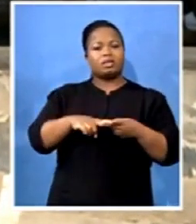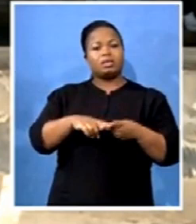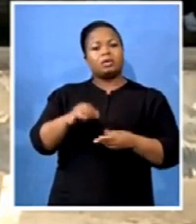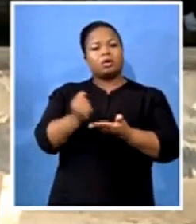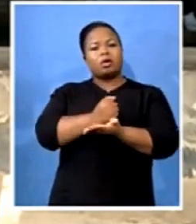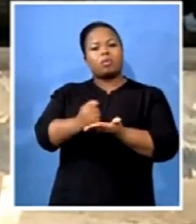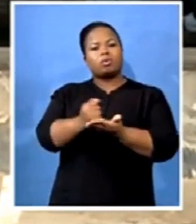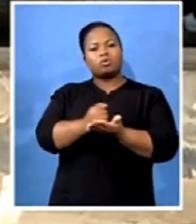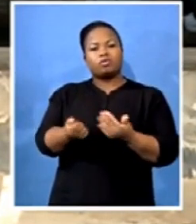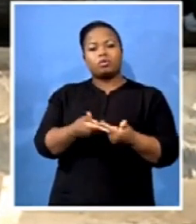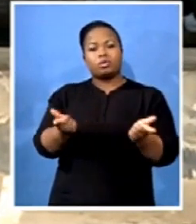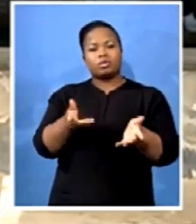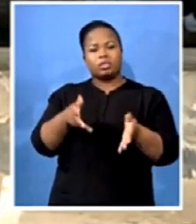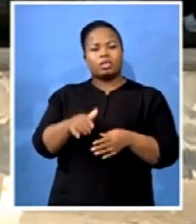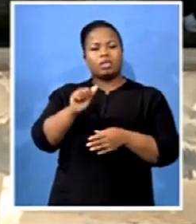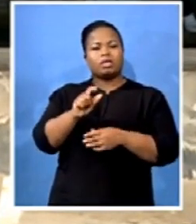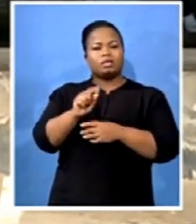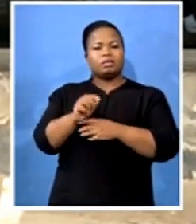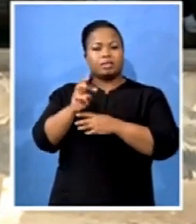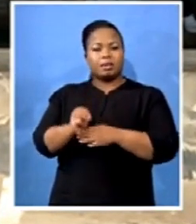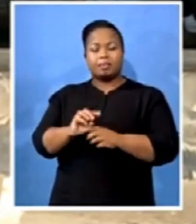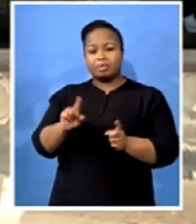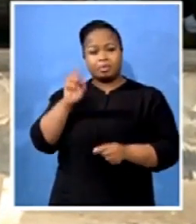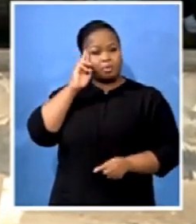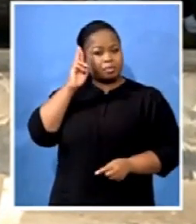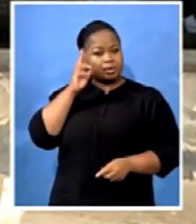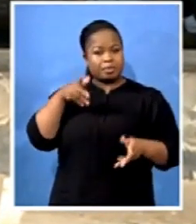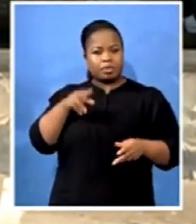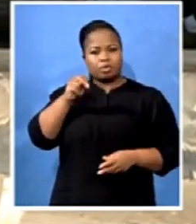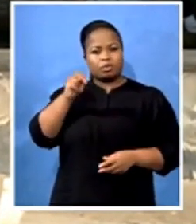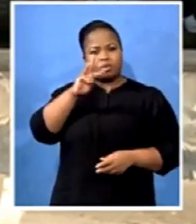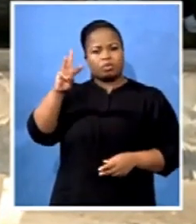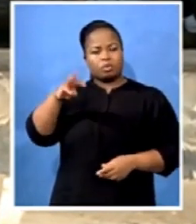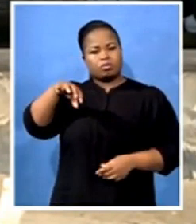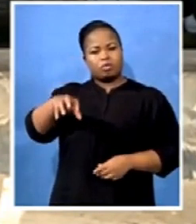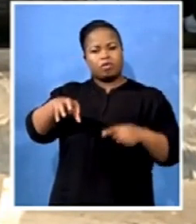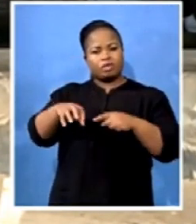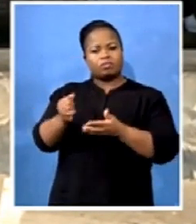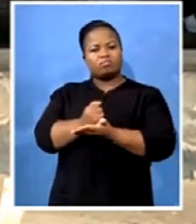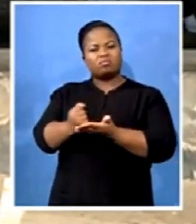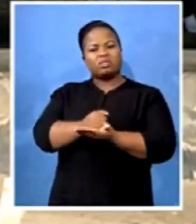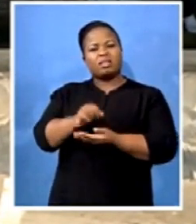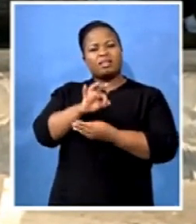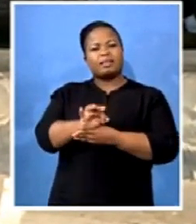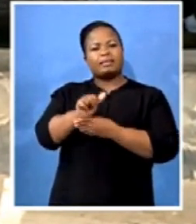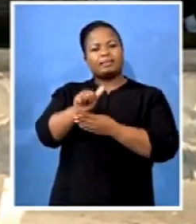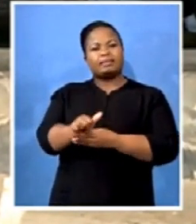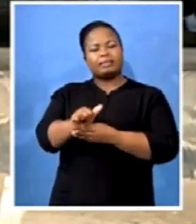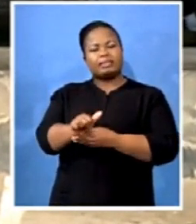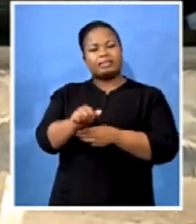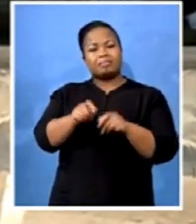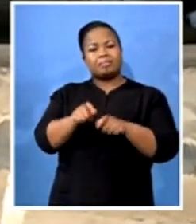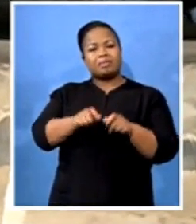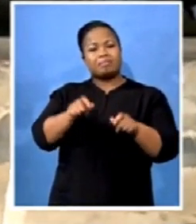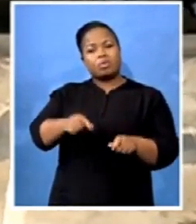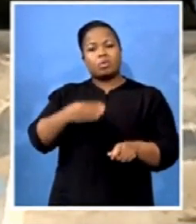remember that in the Northwest Province, we have registered 36 COVID-19 cases with 20 recoveries, and of course